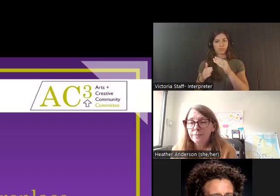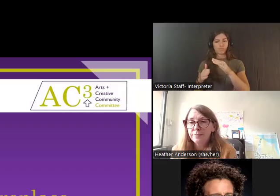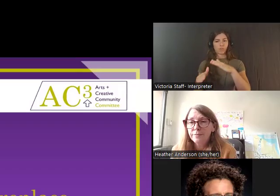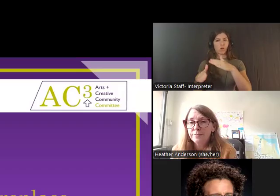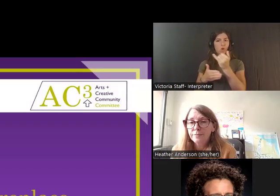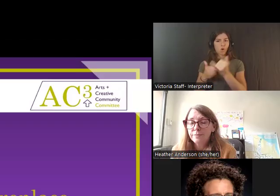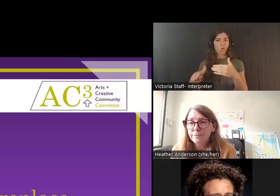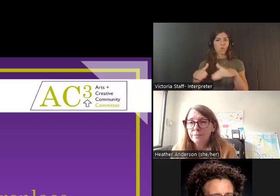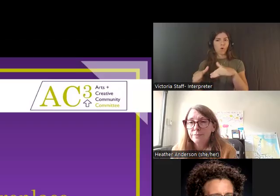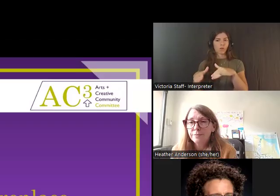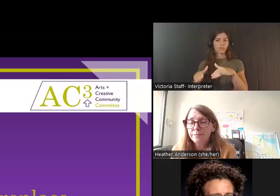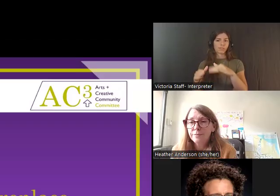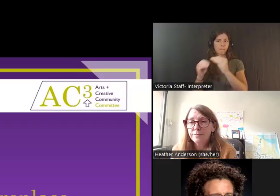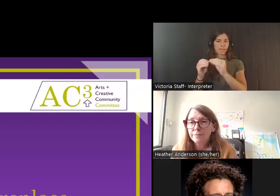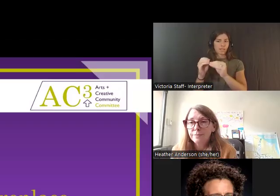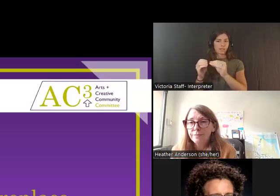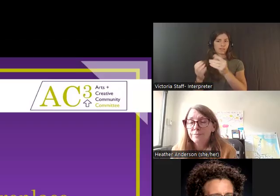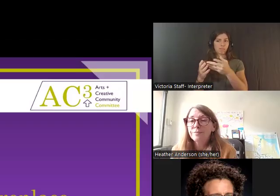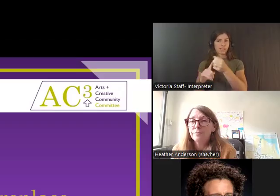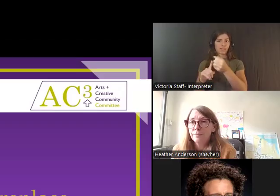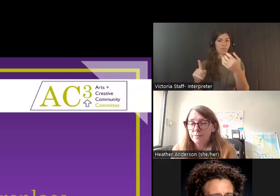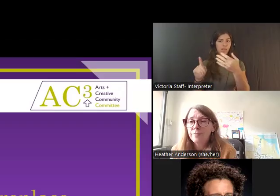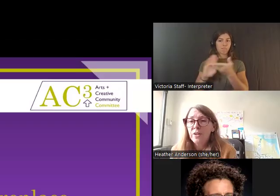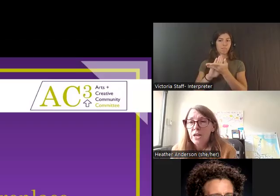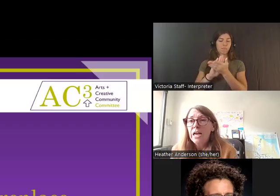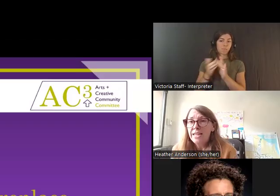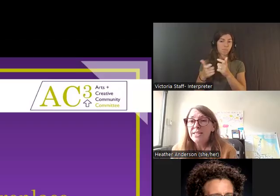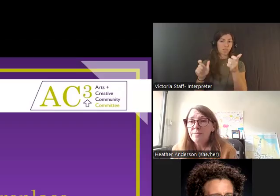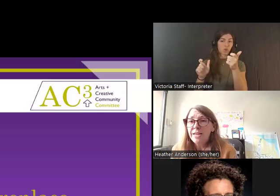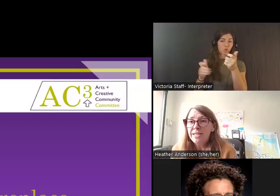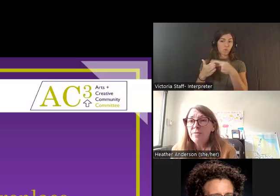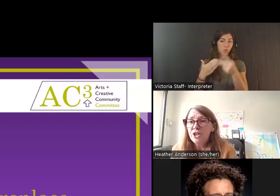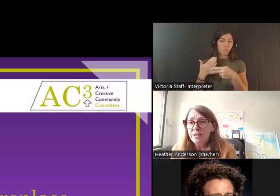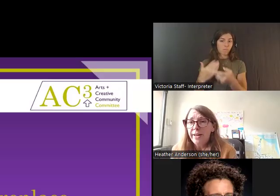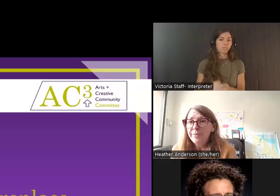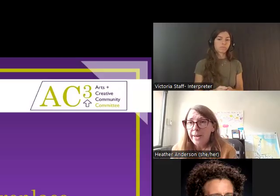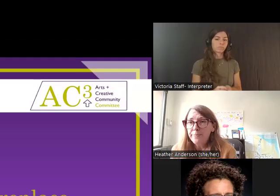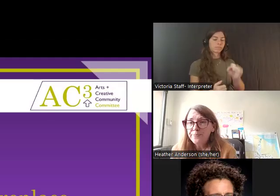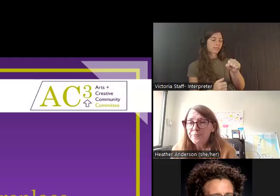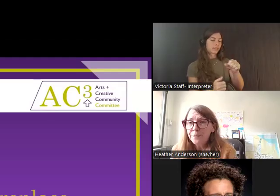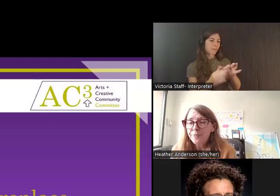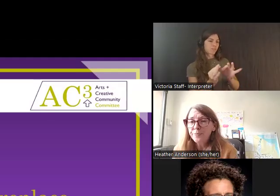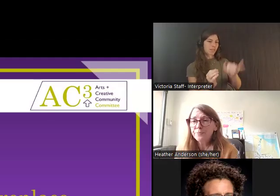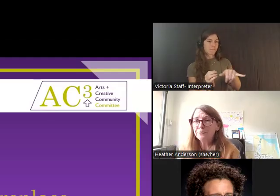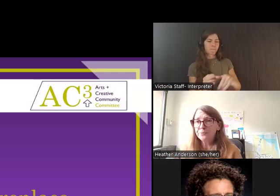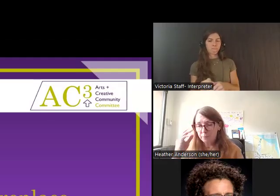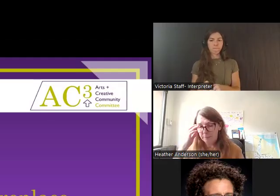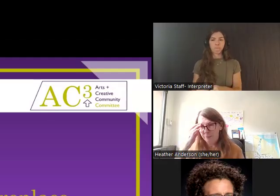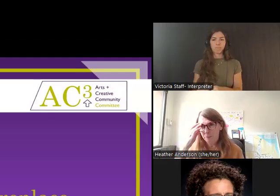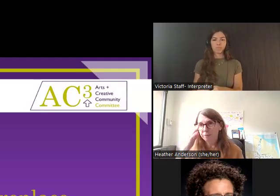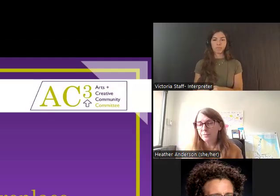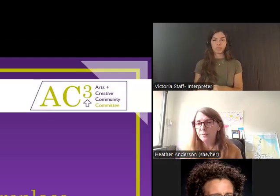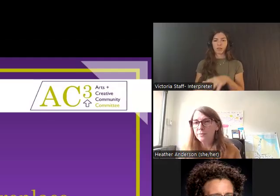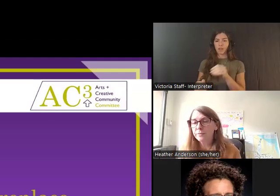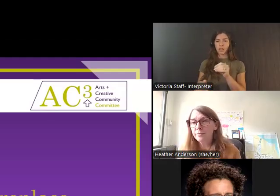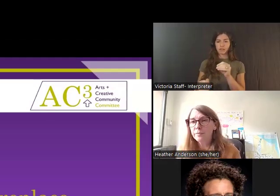thought maybe we need to expand it and have it be something that's larger. Annette, I did mention that, yeah. Yeah, okay. Annette, did we